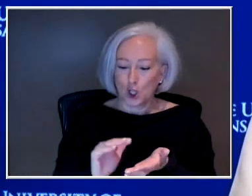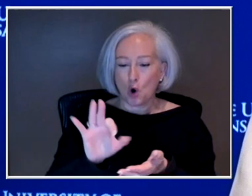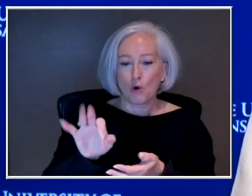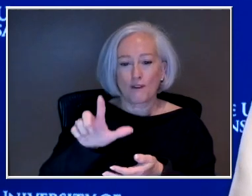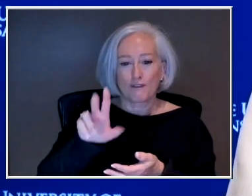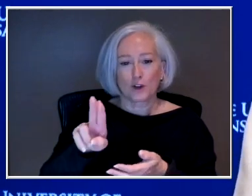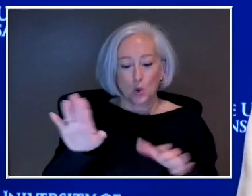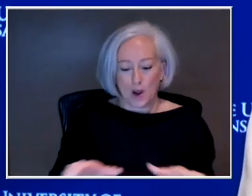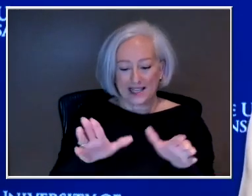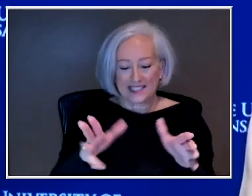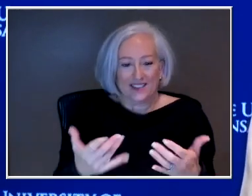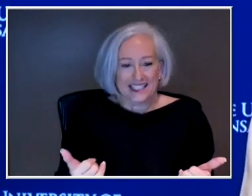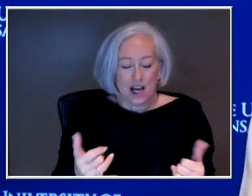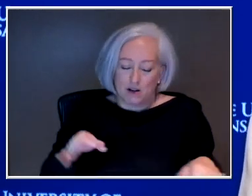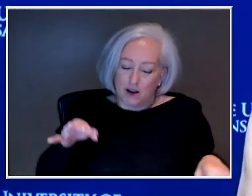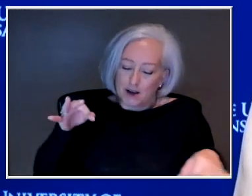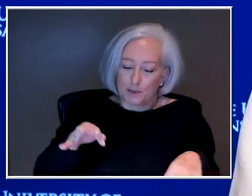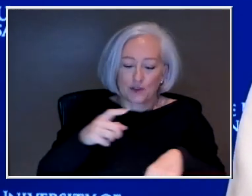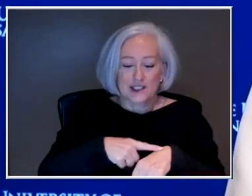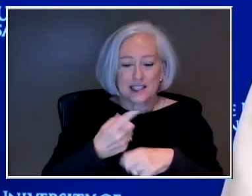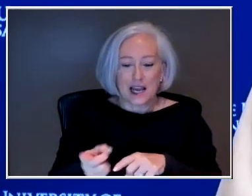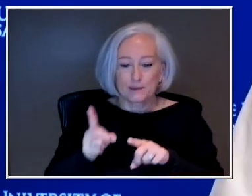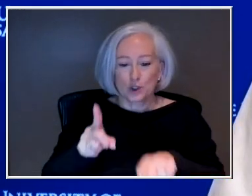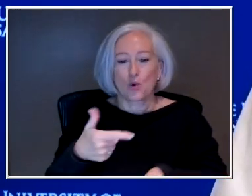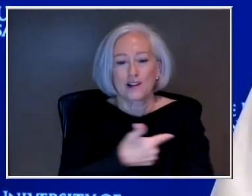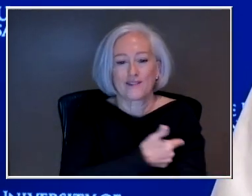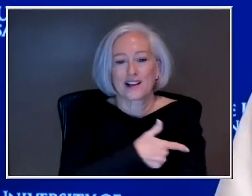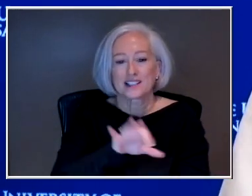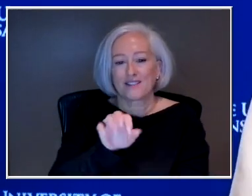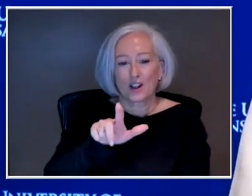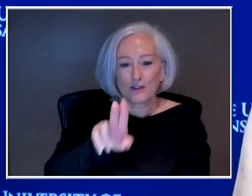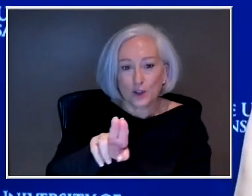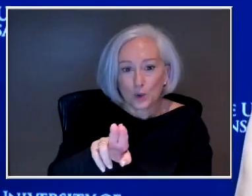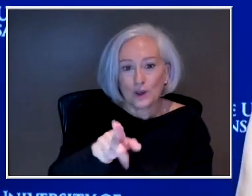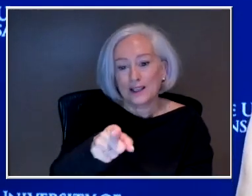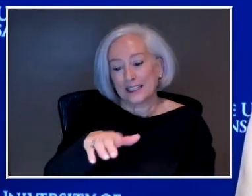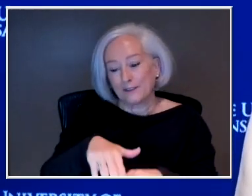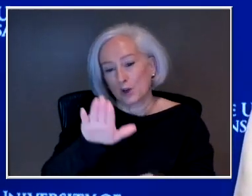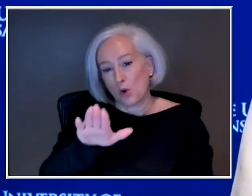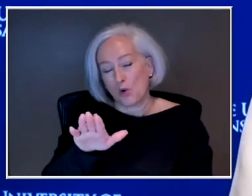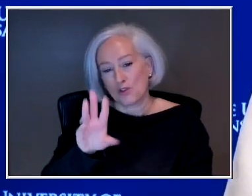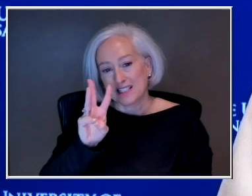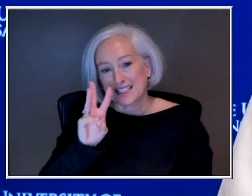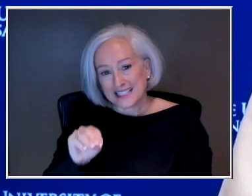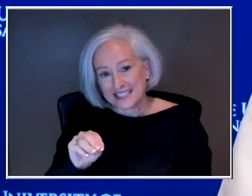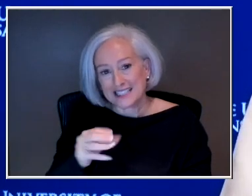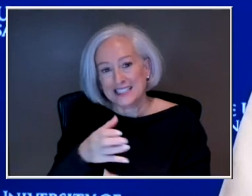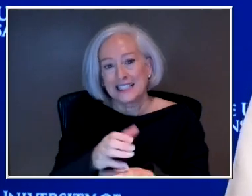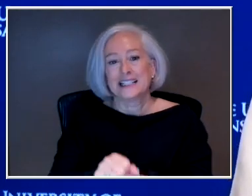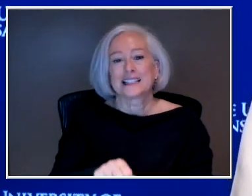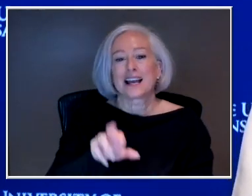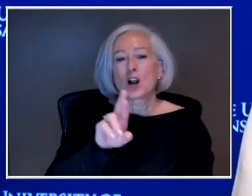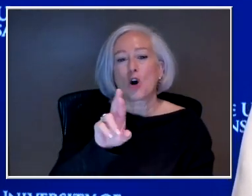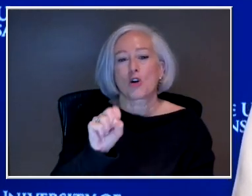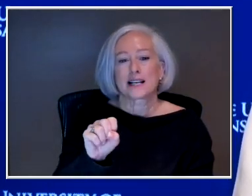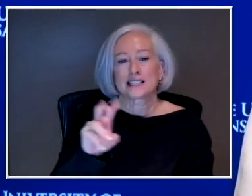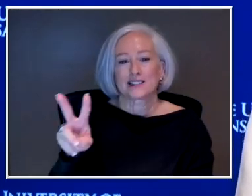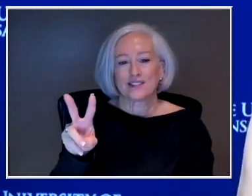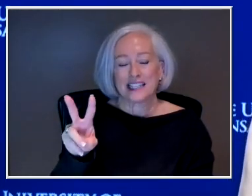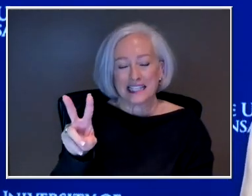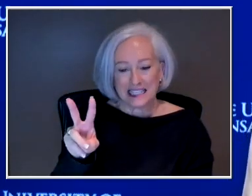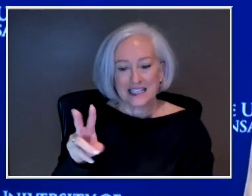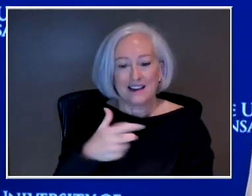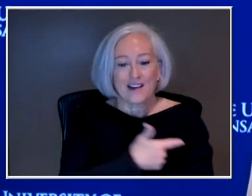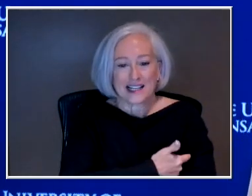a perfect time to go get your influenza vaccine. If you're over 60, get the RSV vaccine, and certainly try to get that updated COVID vaccine